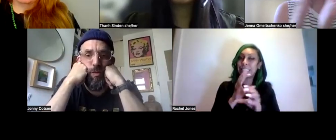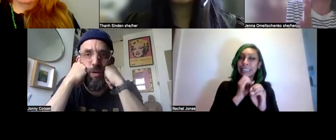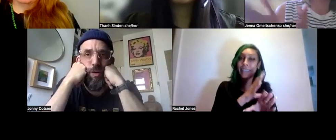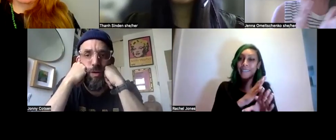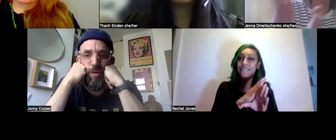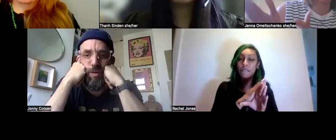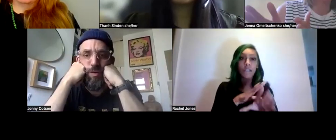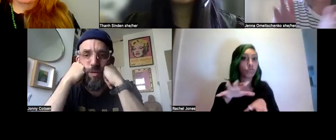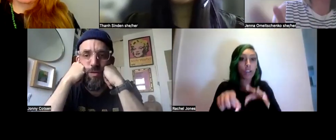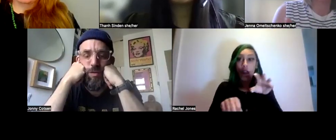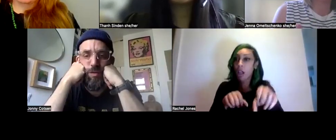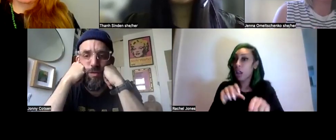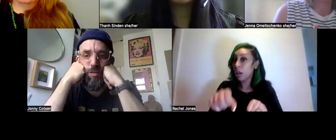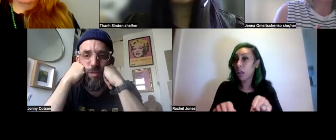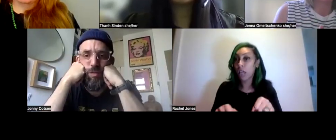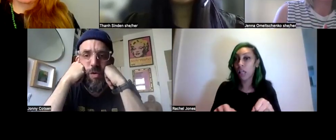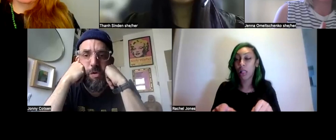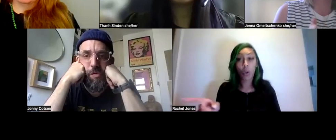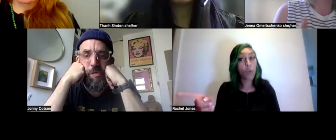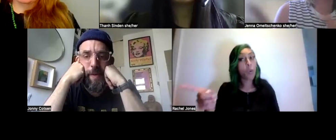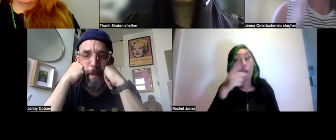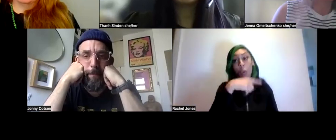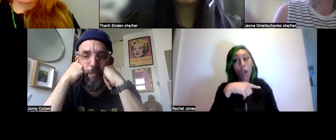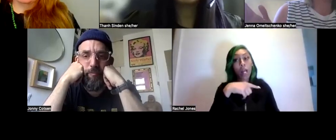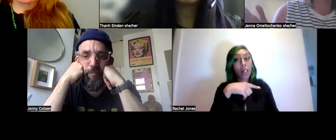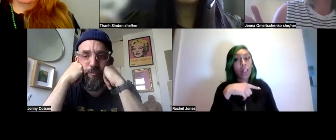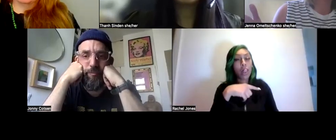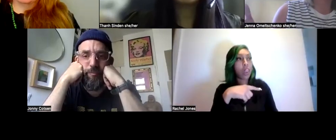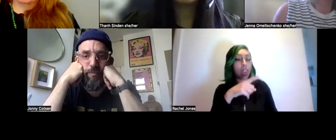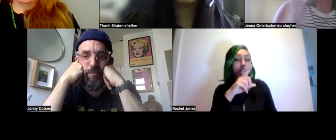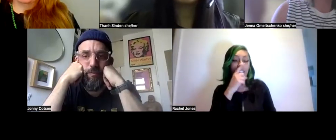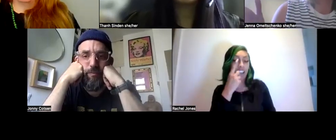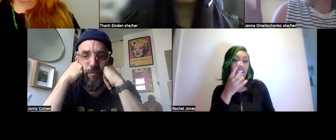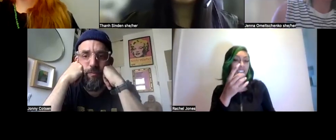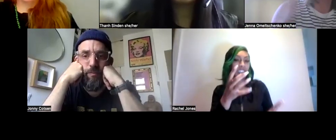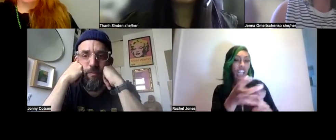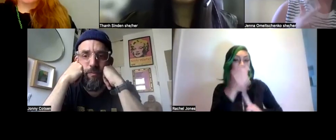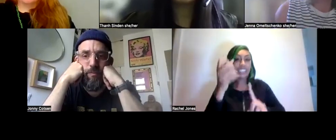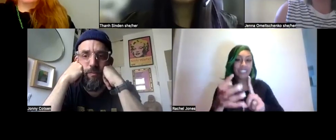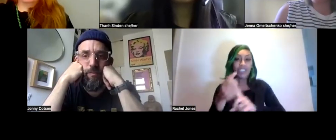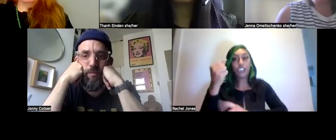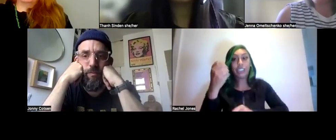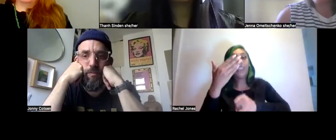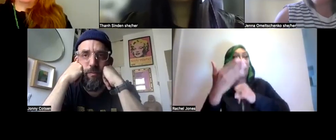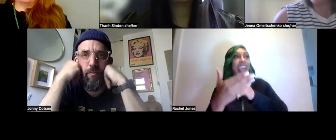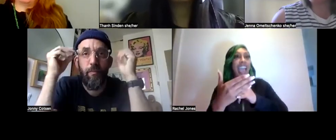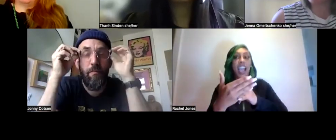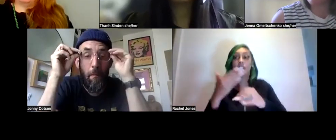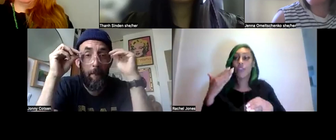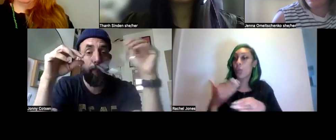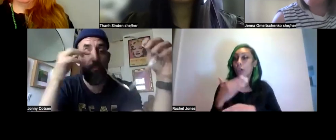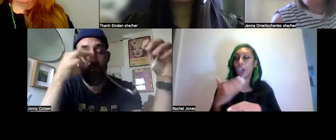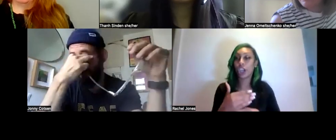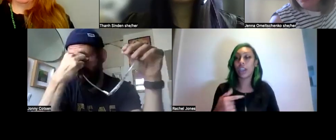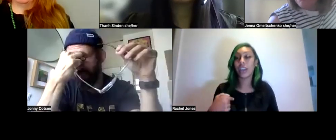to try and be a national theatre for everybody, which is kind of the almost the unattainable end of all of this work. And I feel